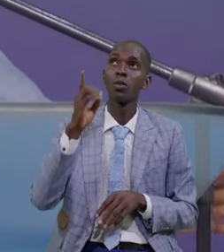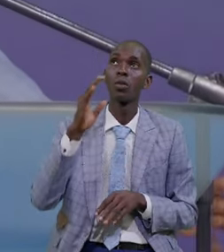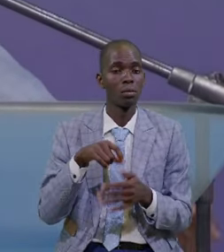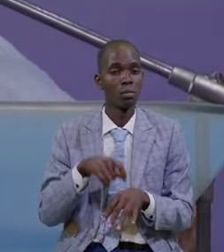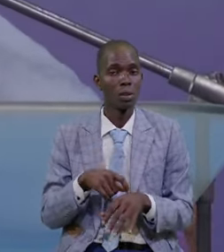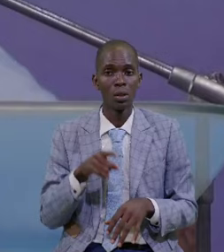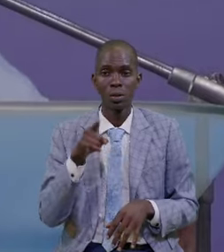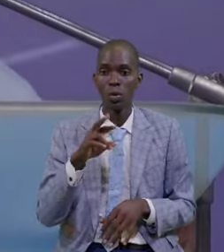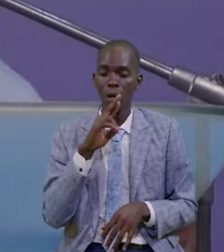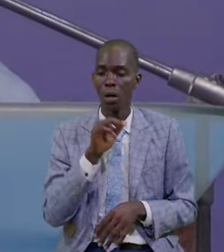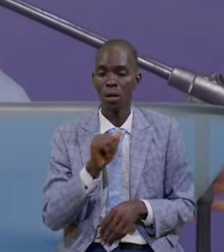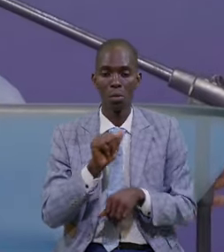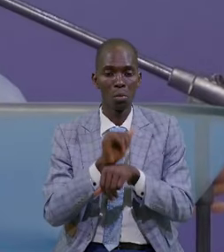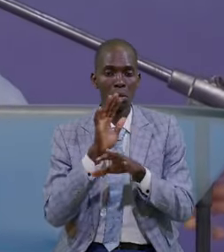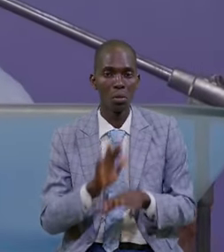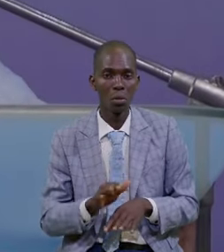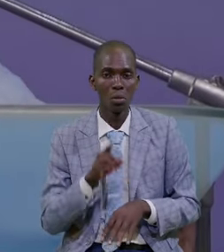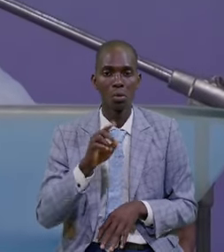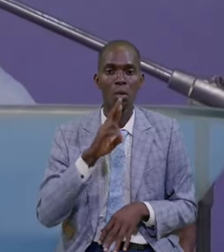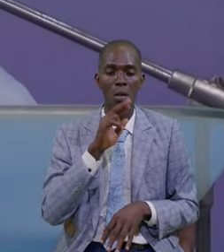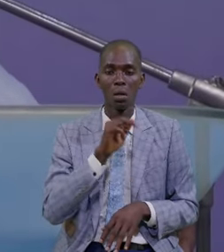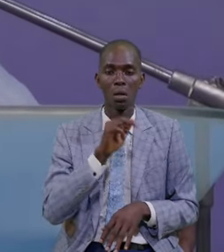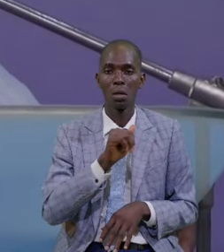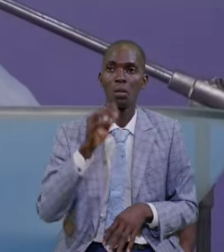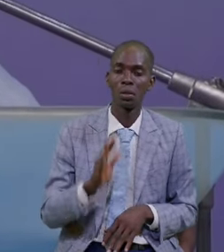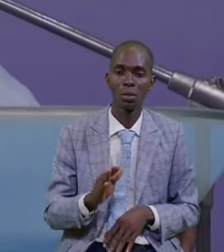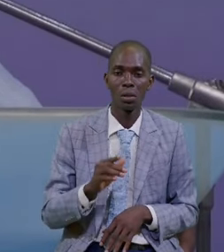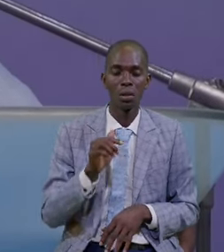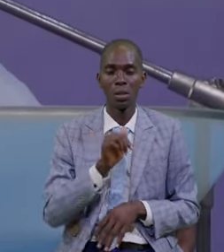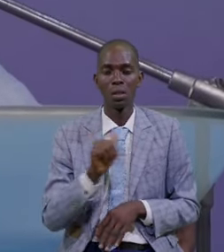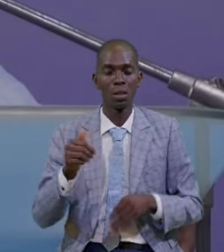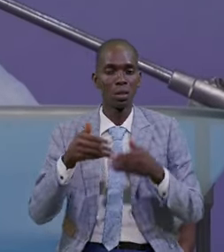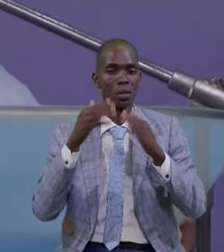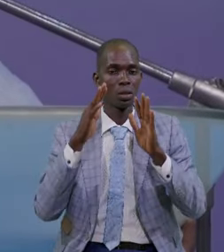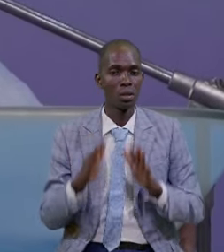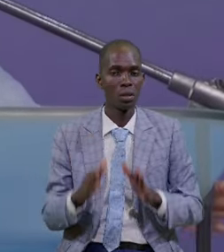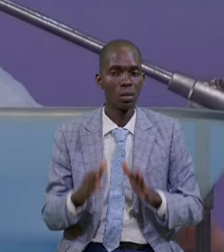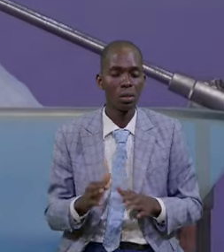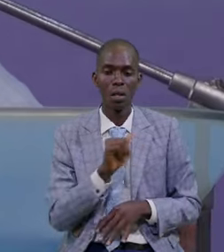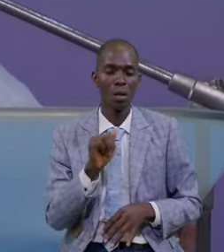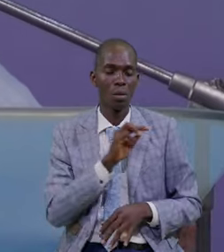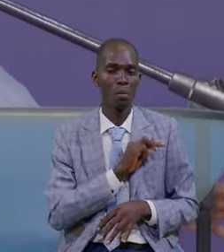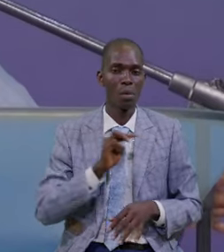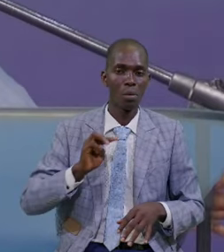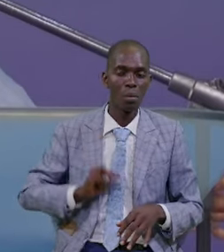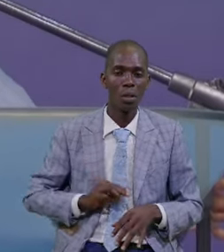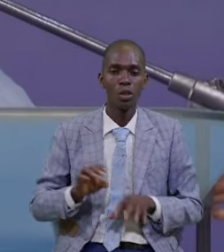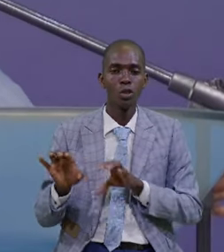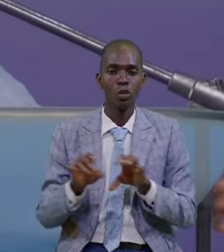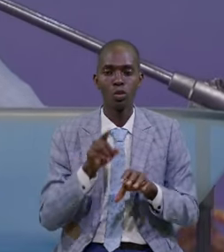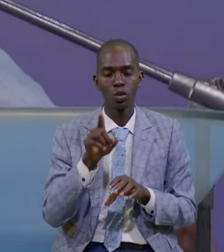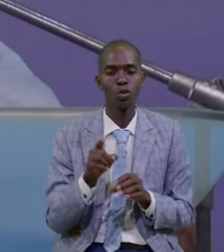you're a preacher, you're a leader, you're a member. Do you desire